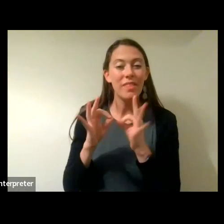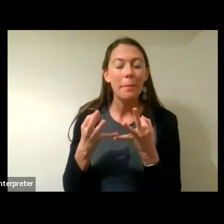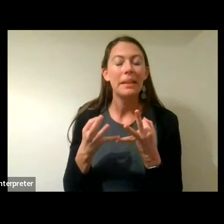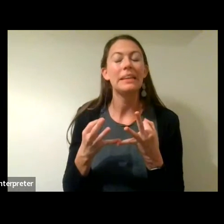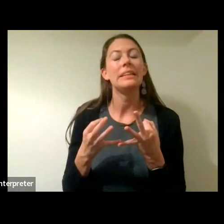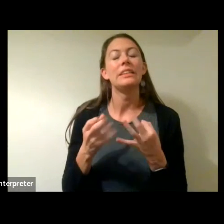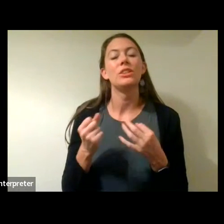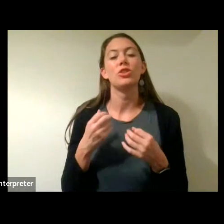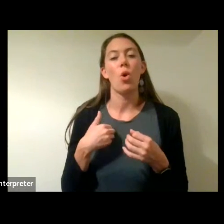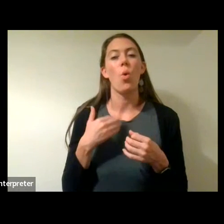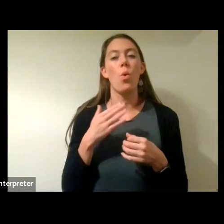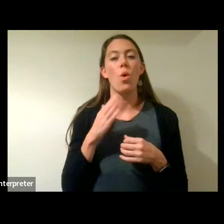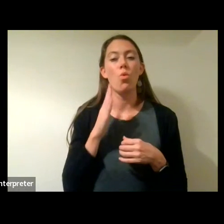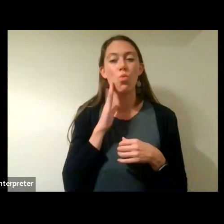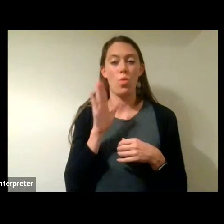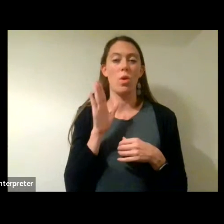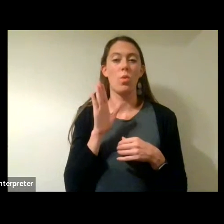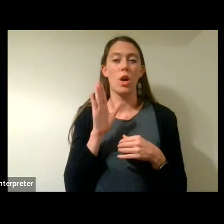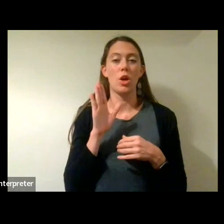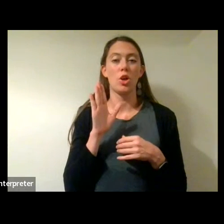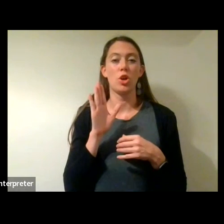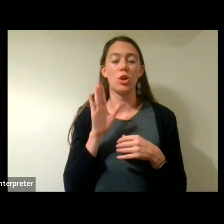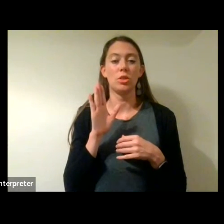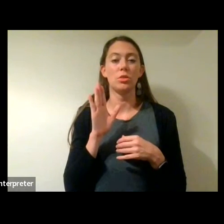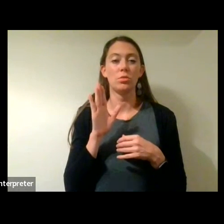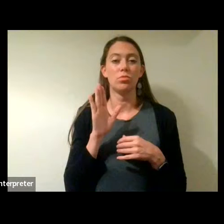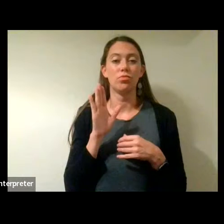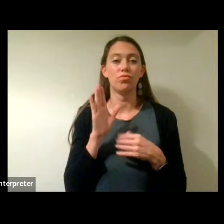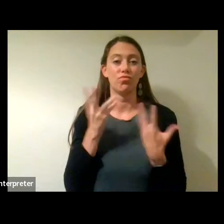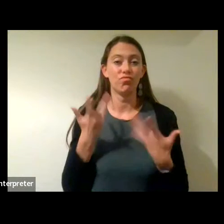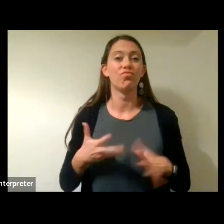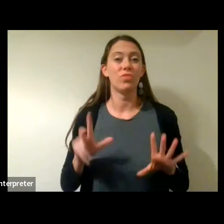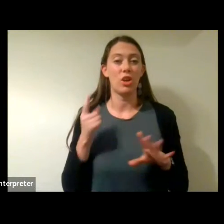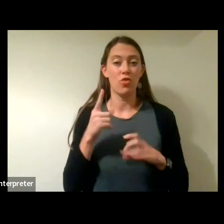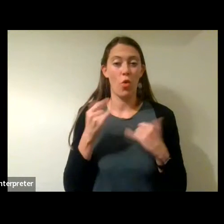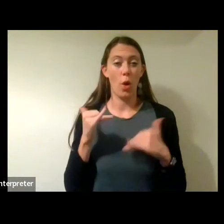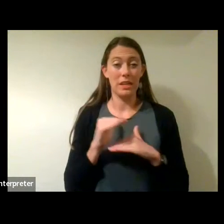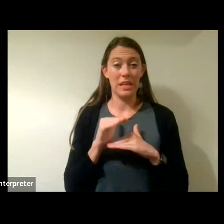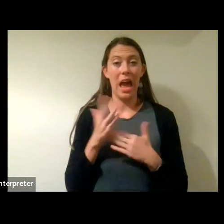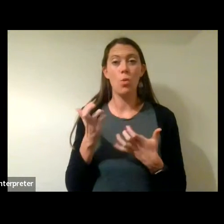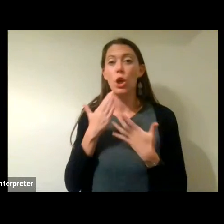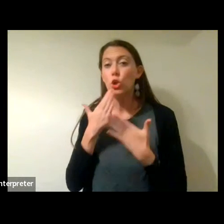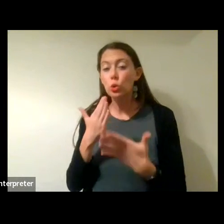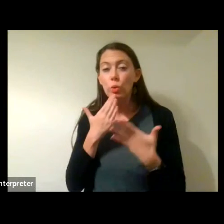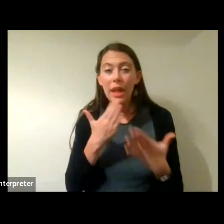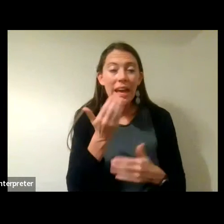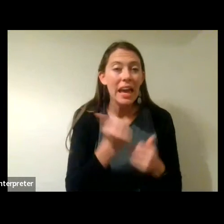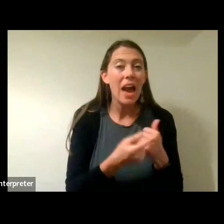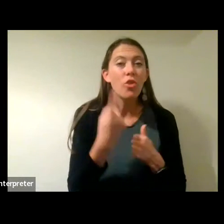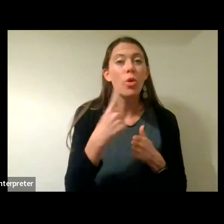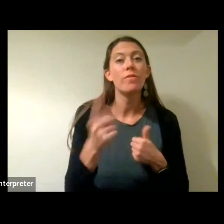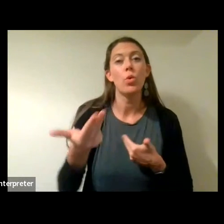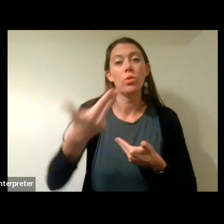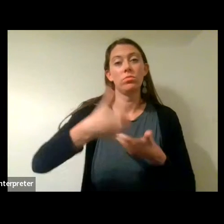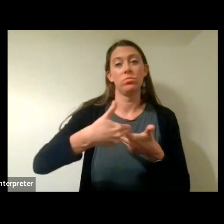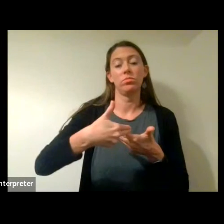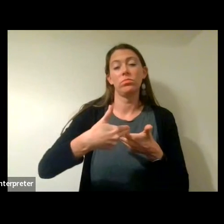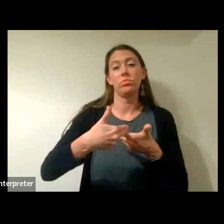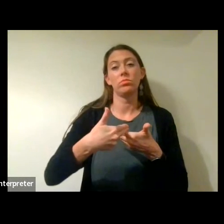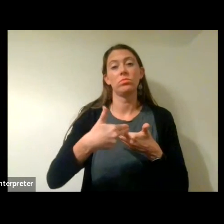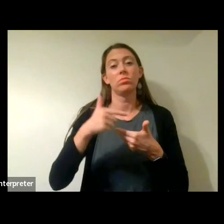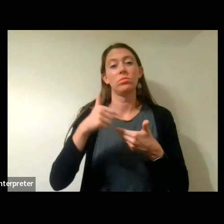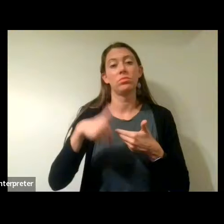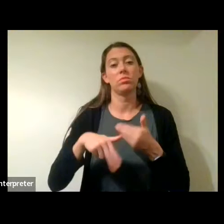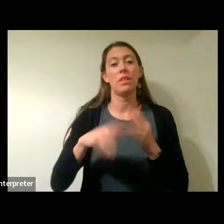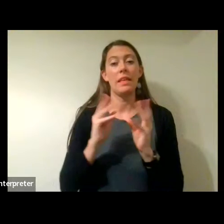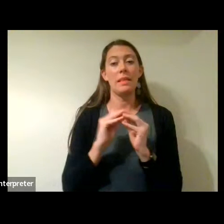begin to wrap us up and thank everyone for your participation tonight, especially those